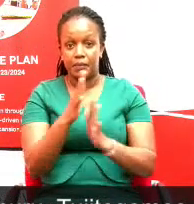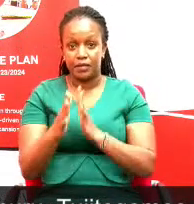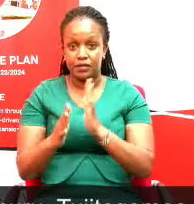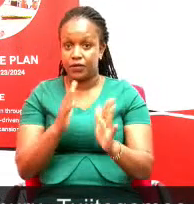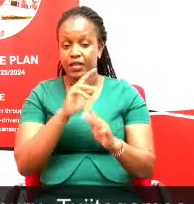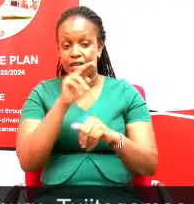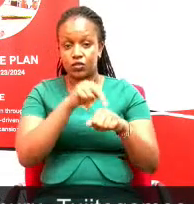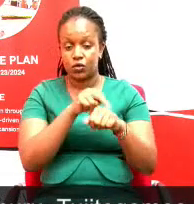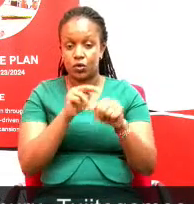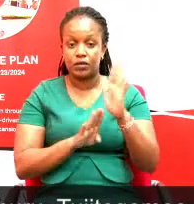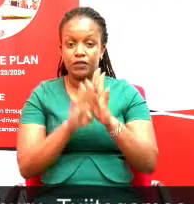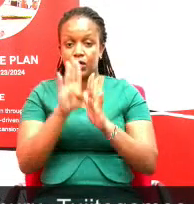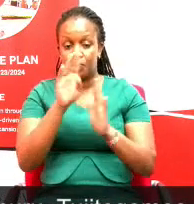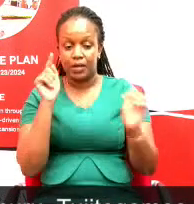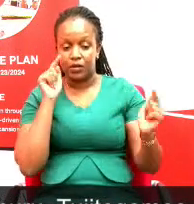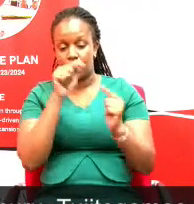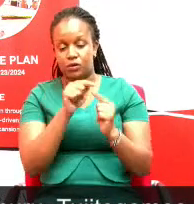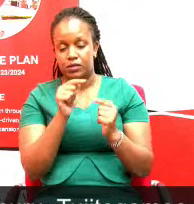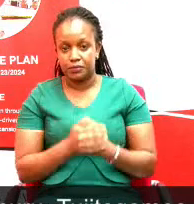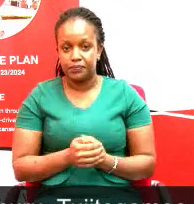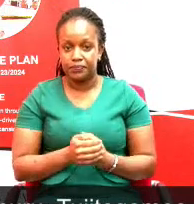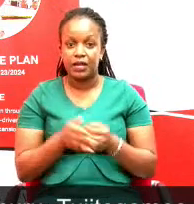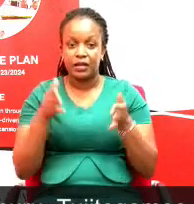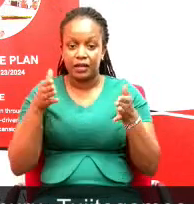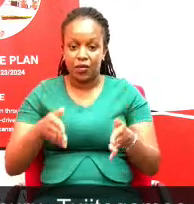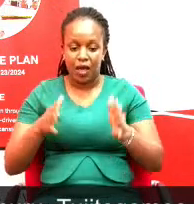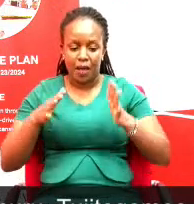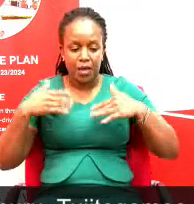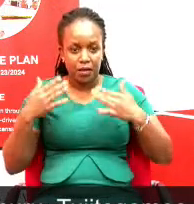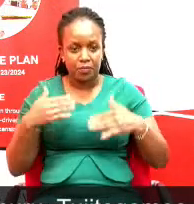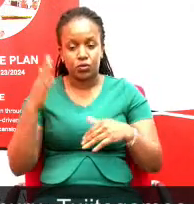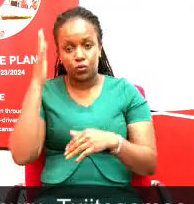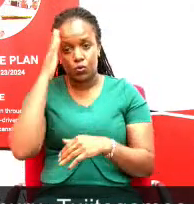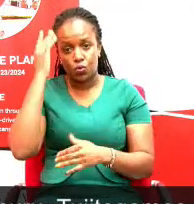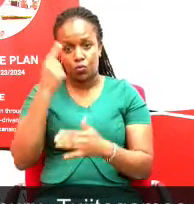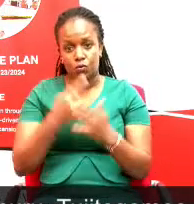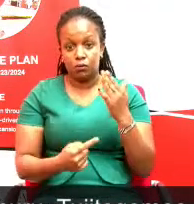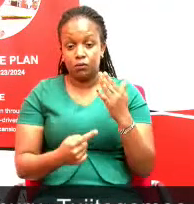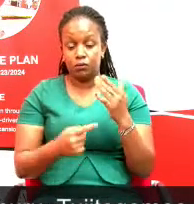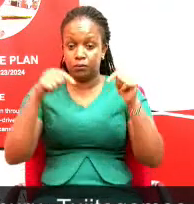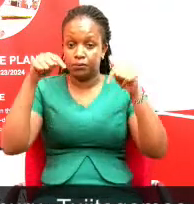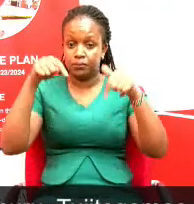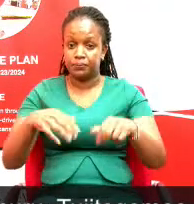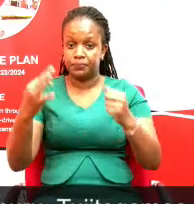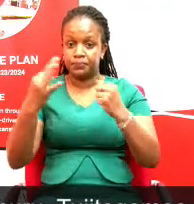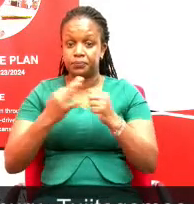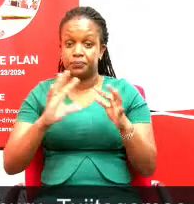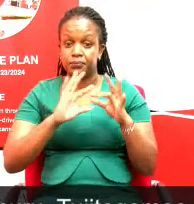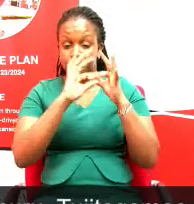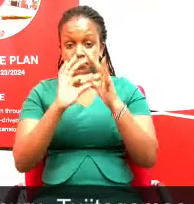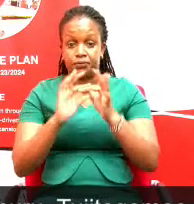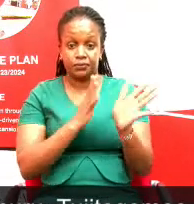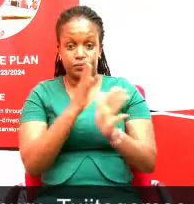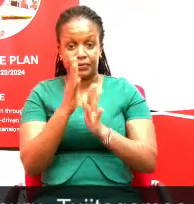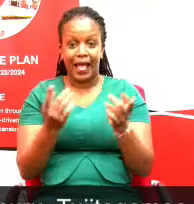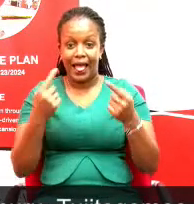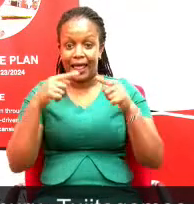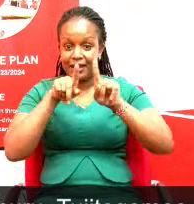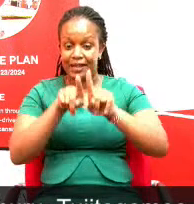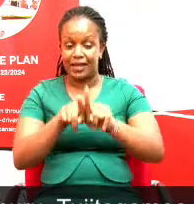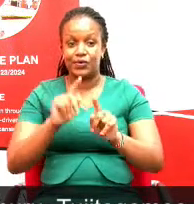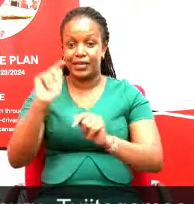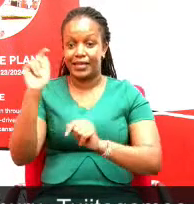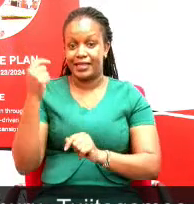goals. In this respect, I'm delighted to learn that this 8th corporate plan is aligned to the Kenya's development